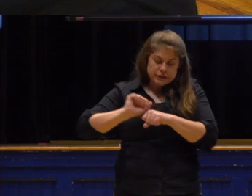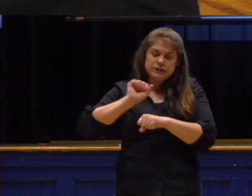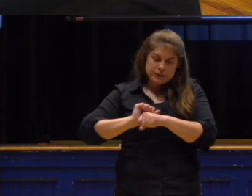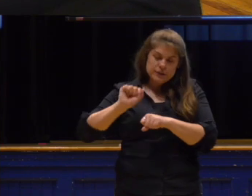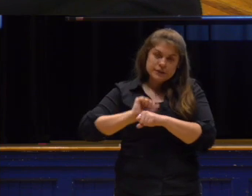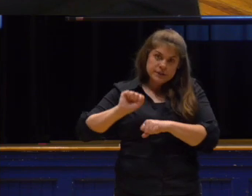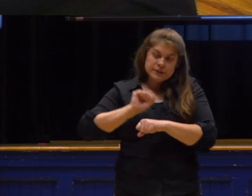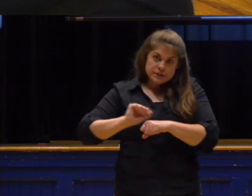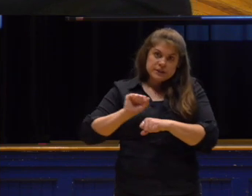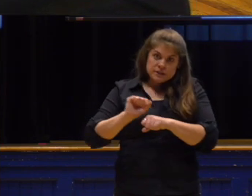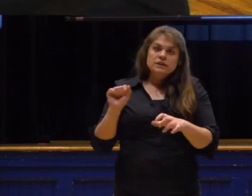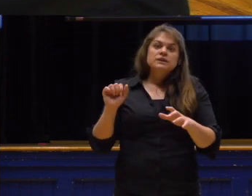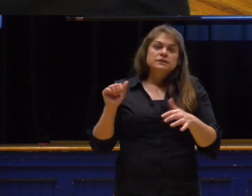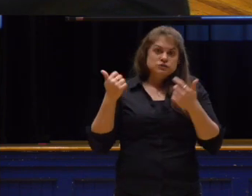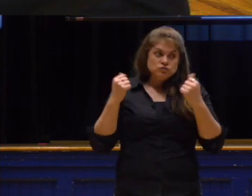tirelessly to get